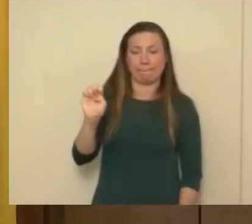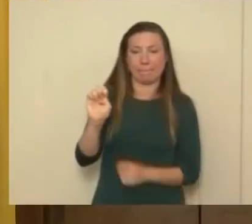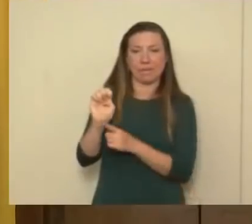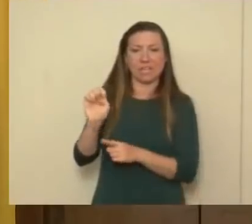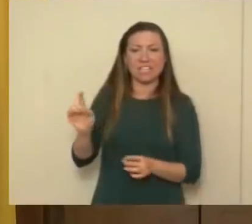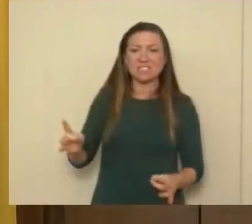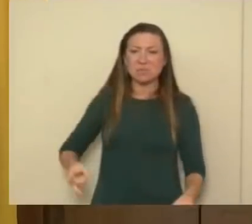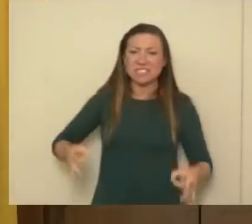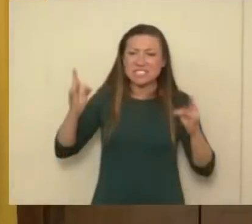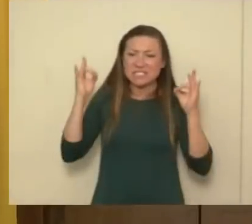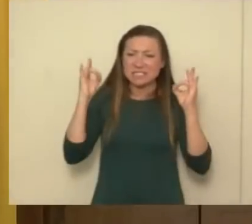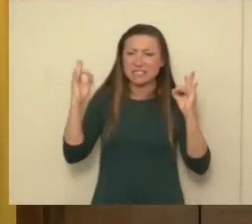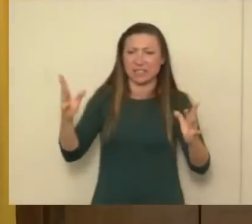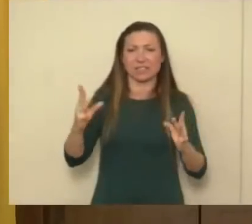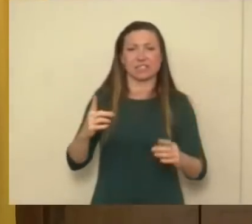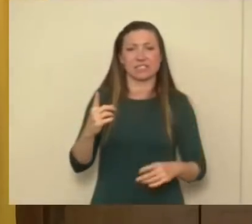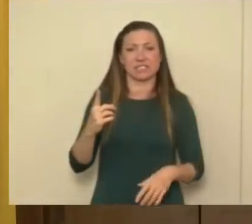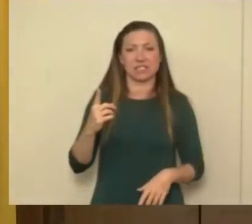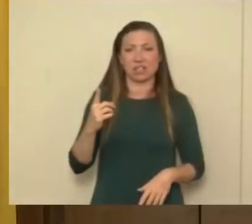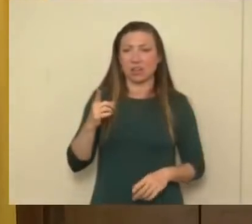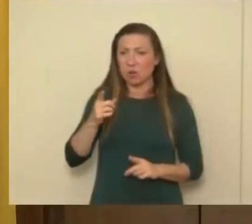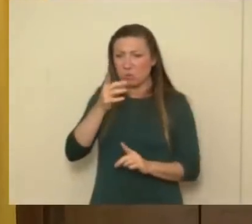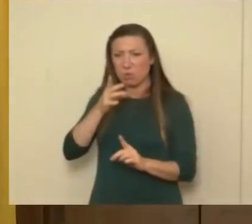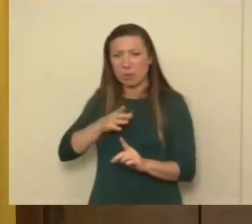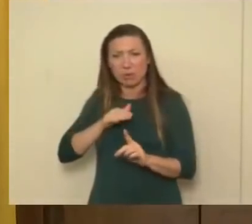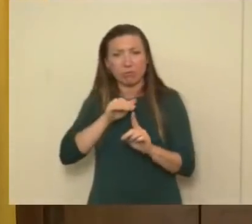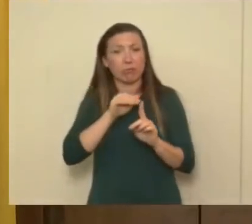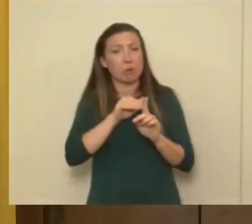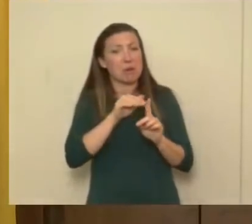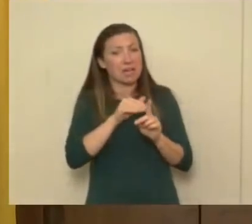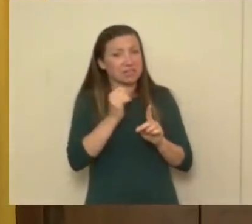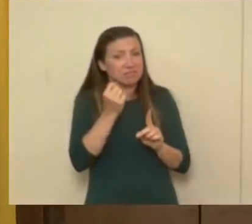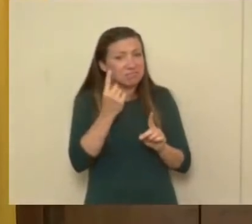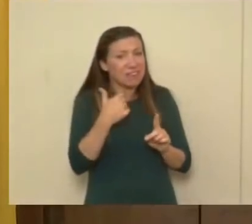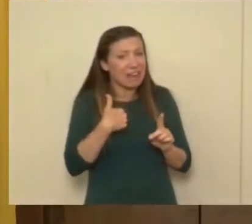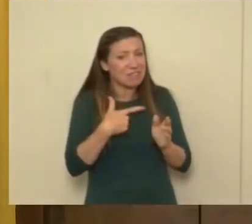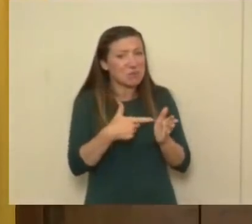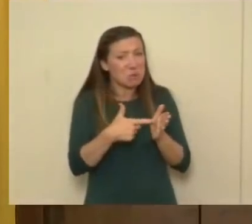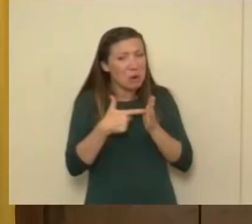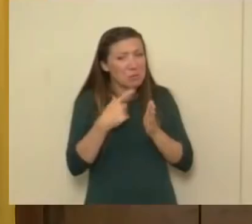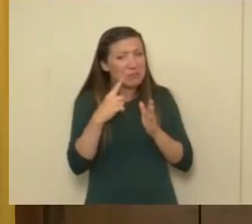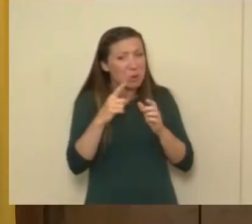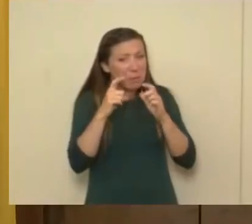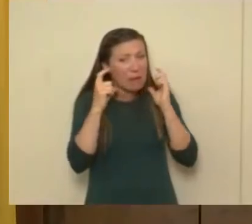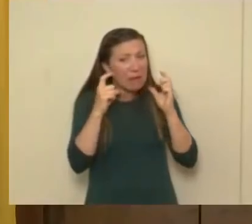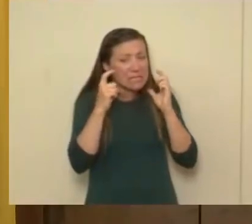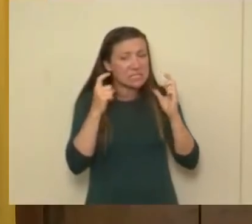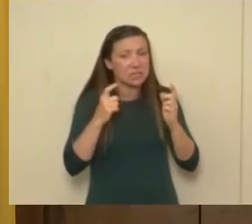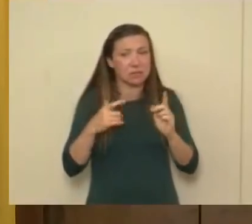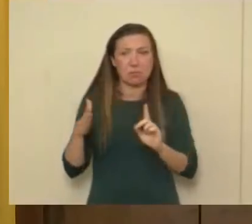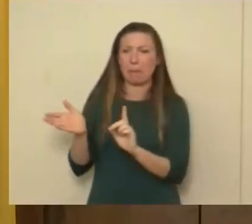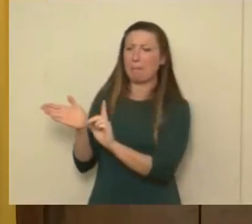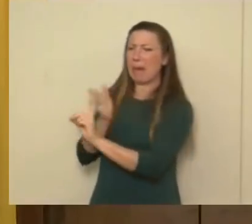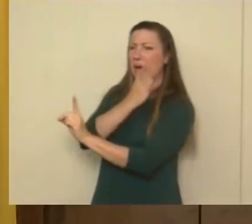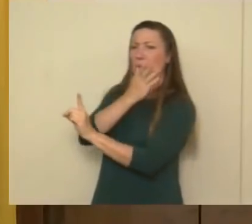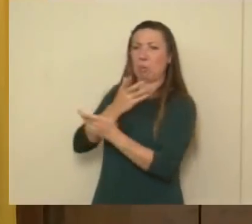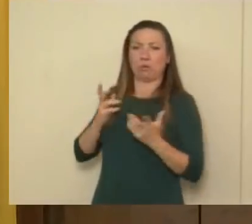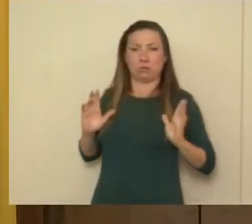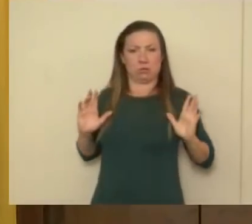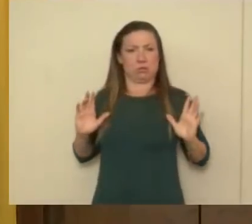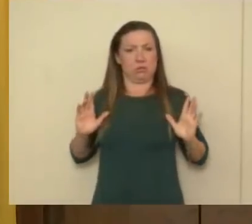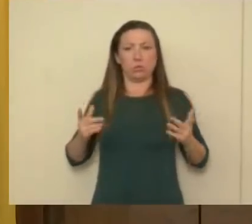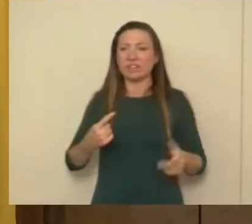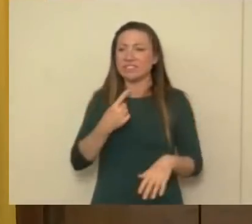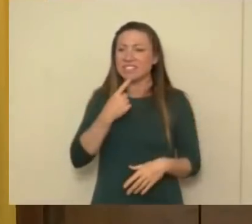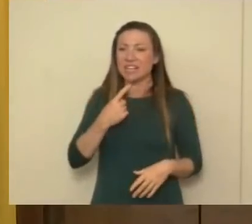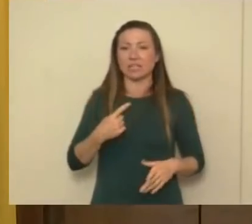to her reminding them that there is a mandatory wear mask in effect. And we said, you know, we're not going to cite people. We